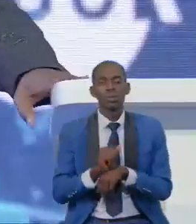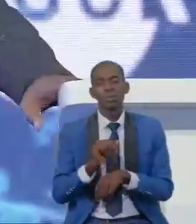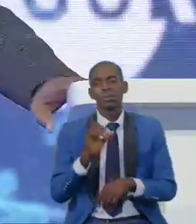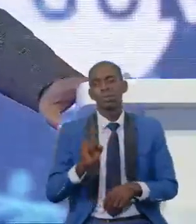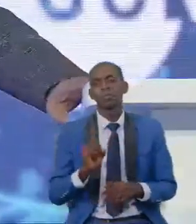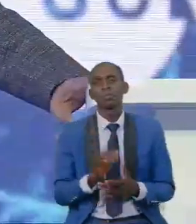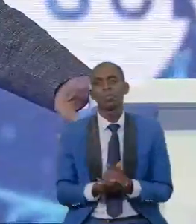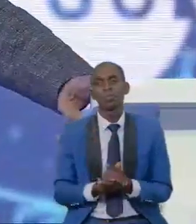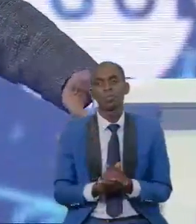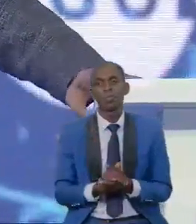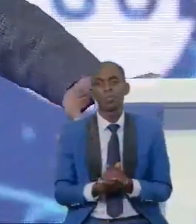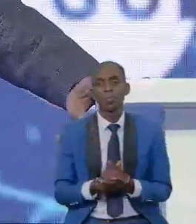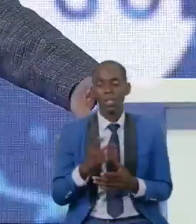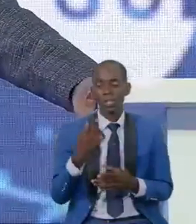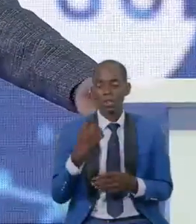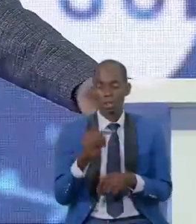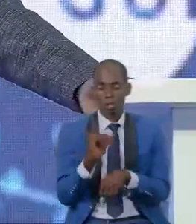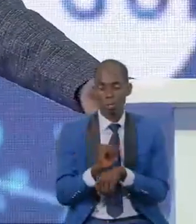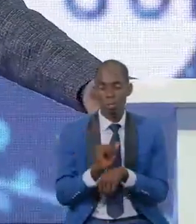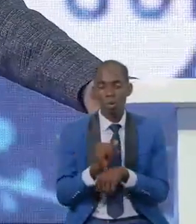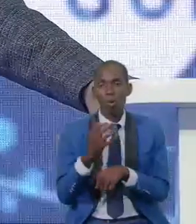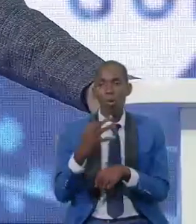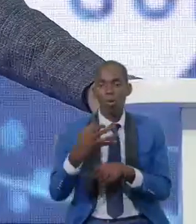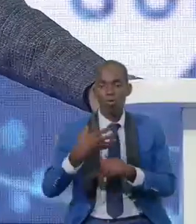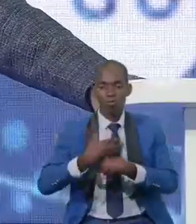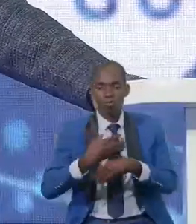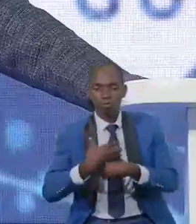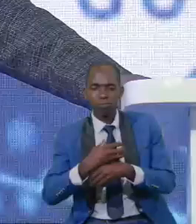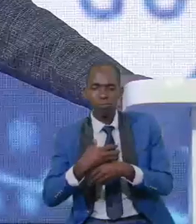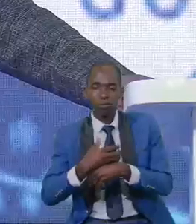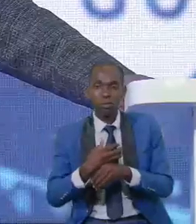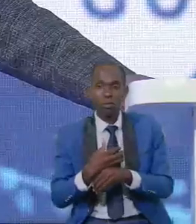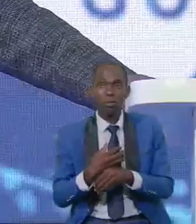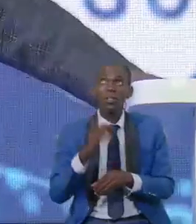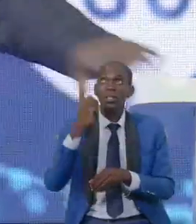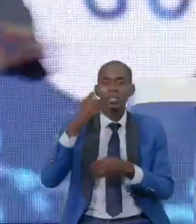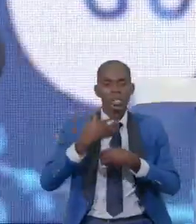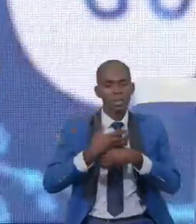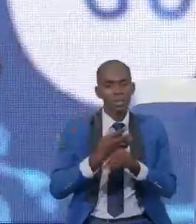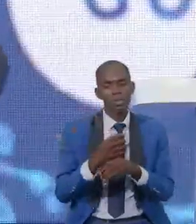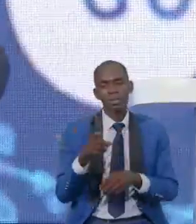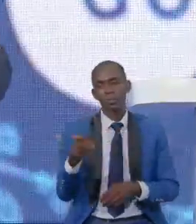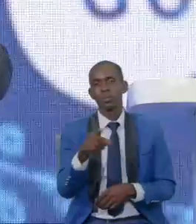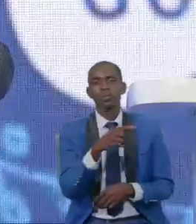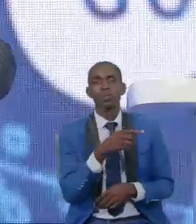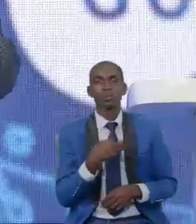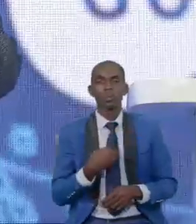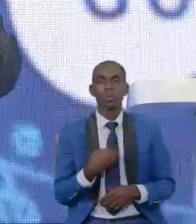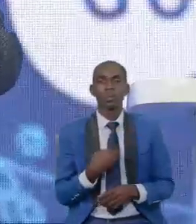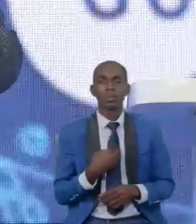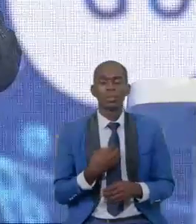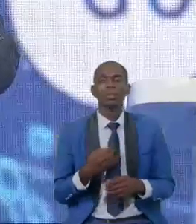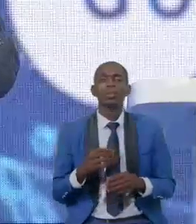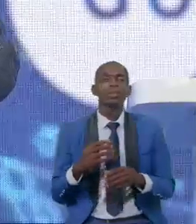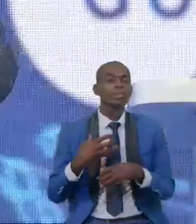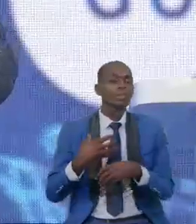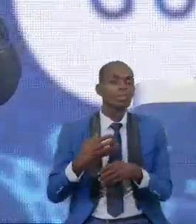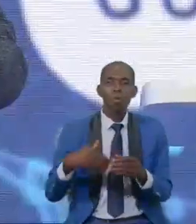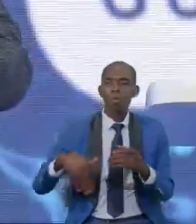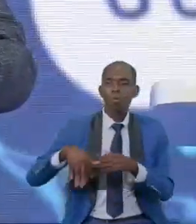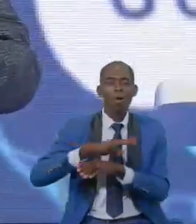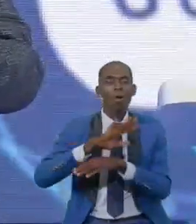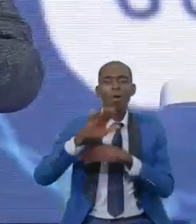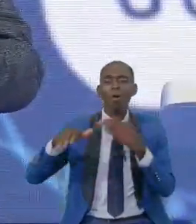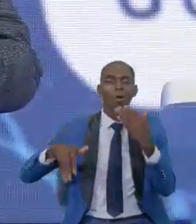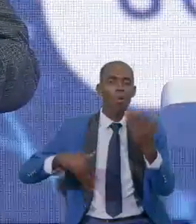The work of creation, he created you over all his